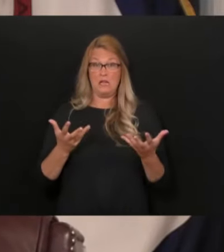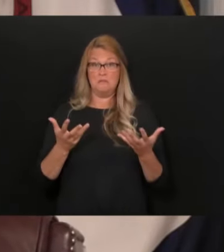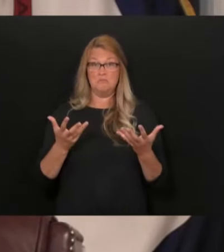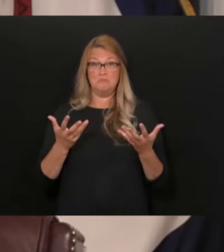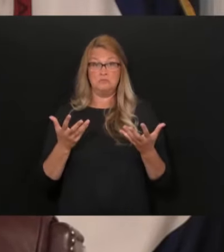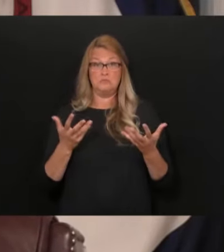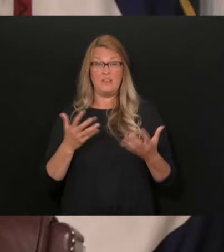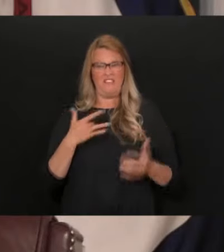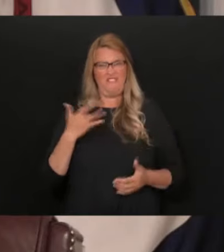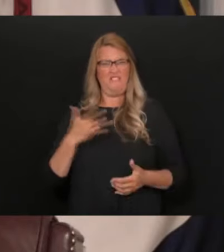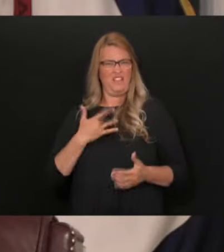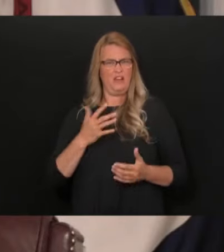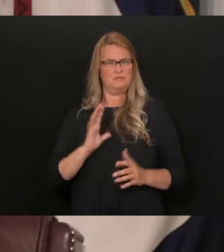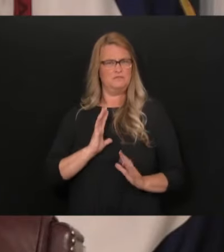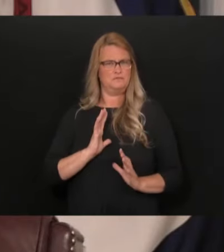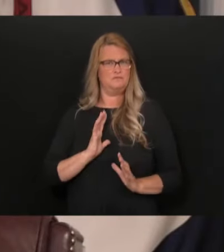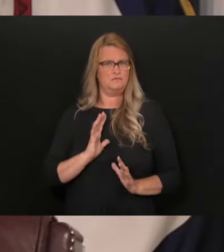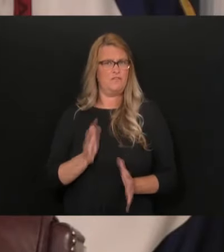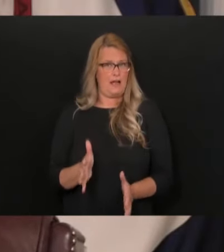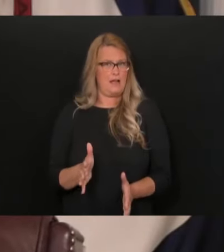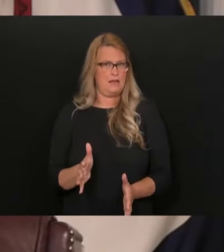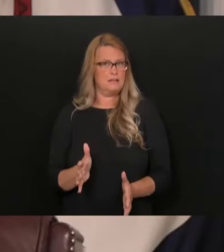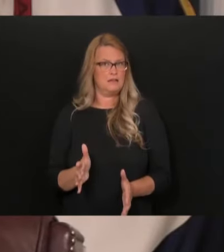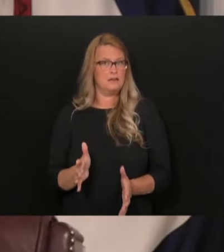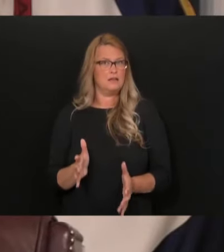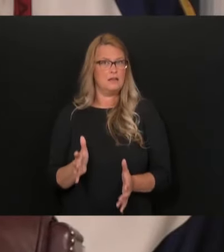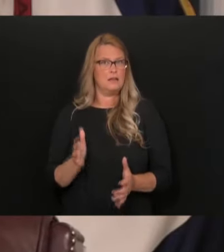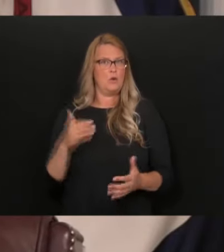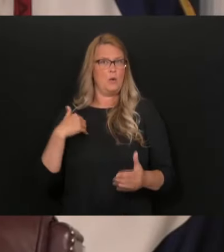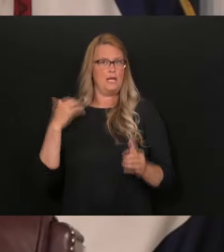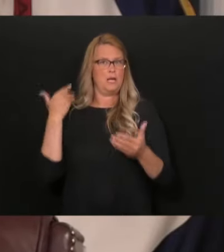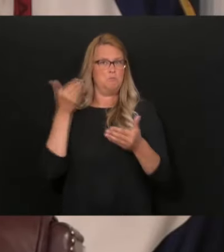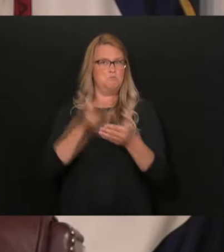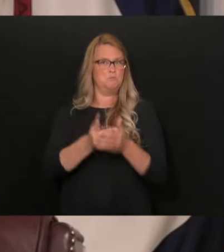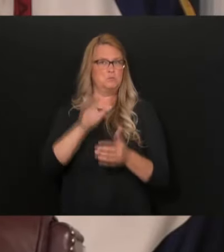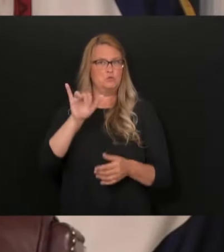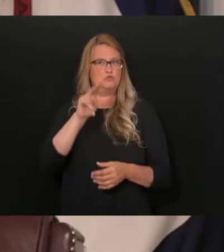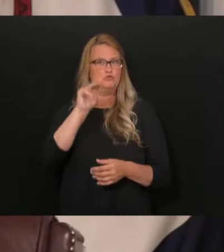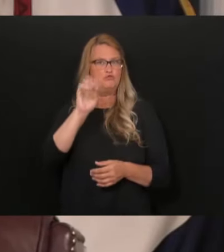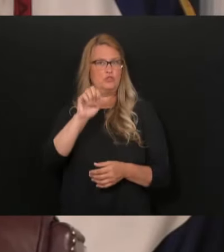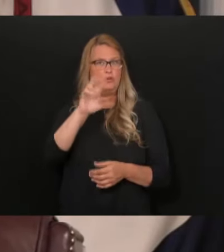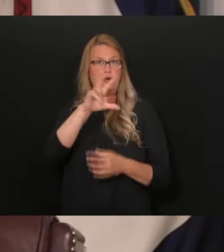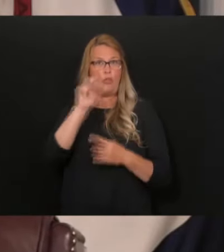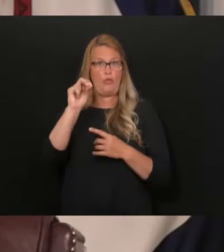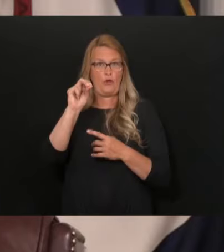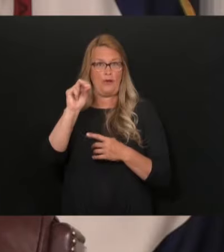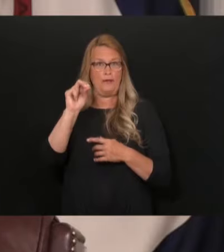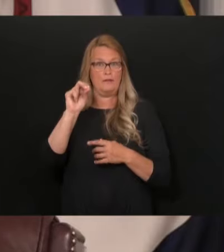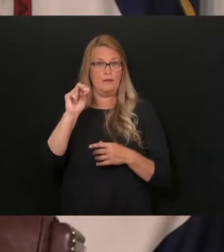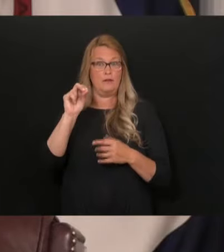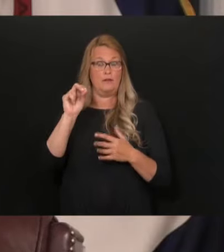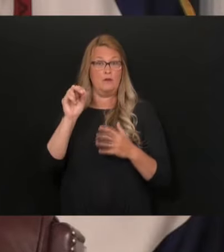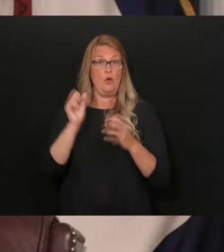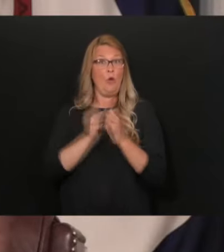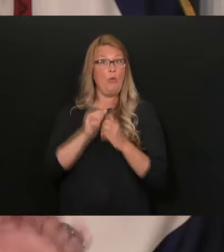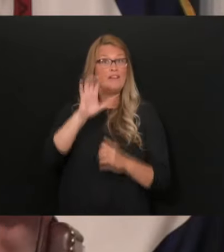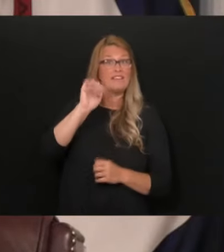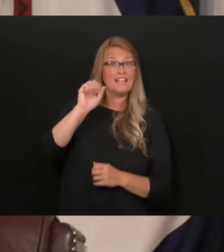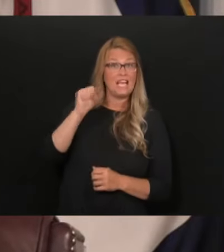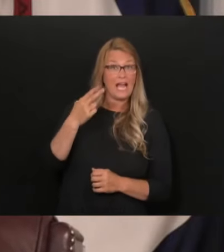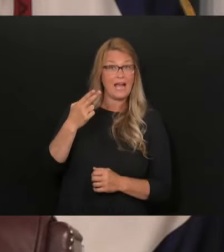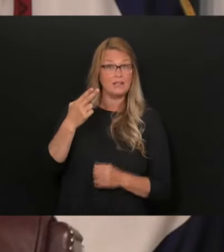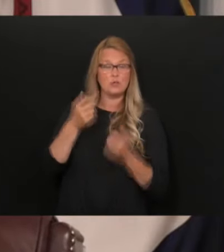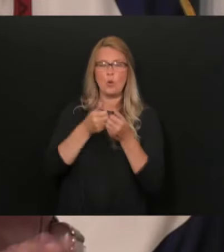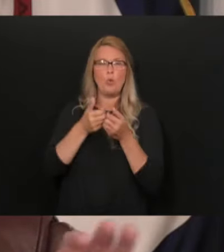we feel certain that we can get to June 30th, cash-wise, without having to